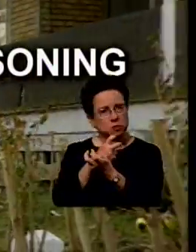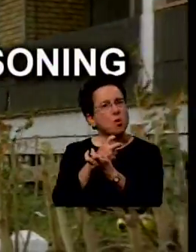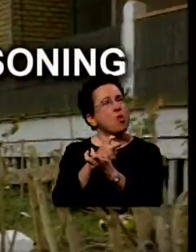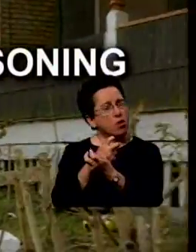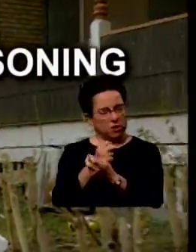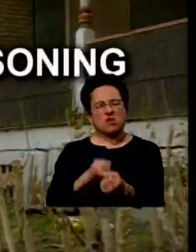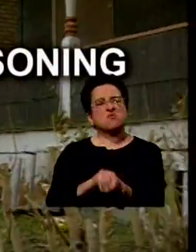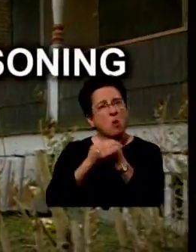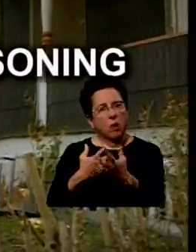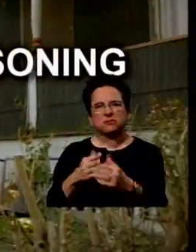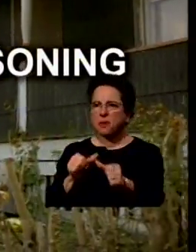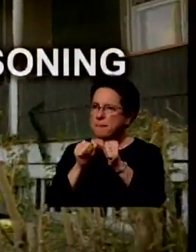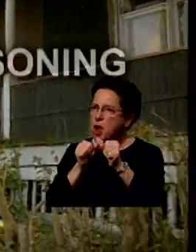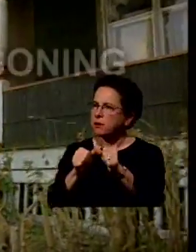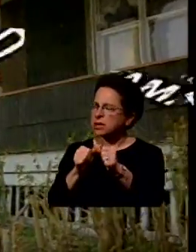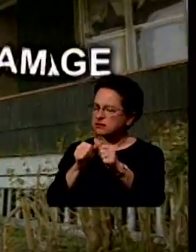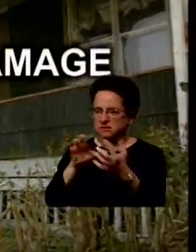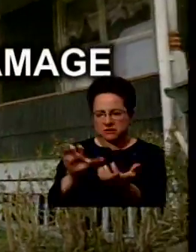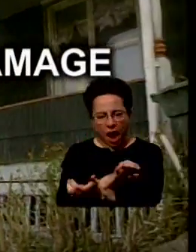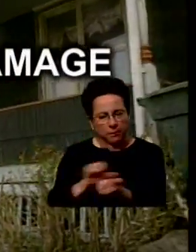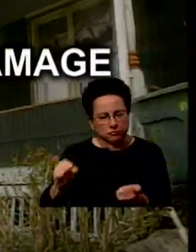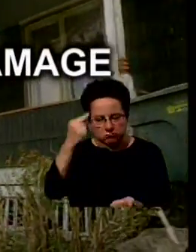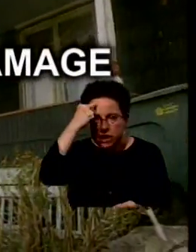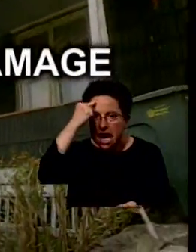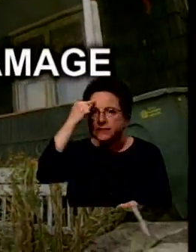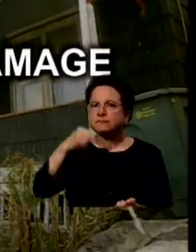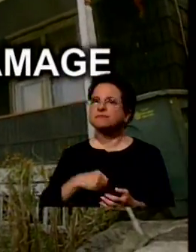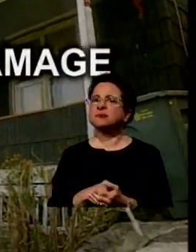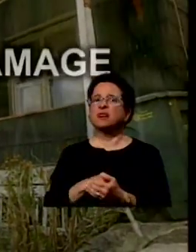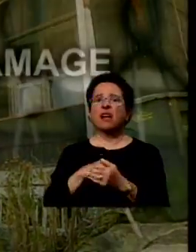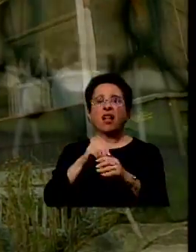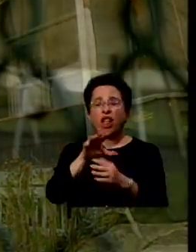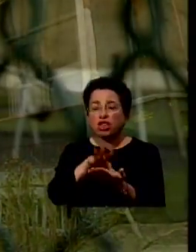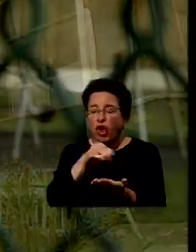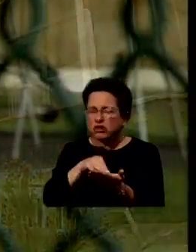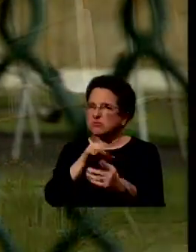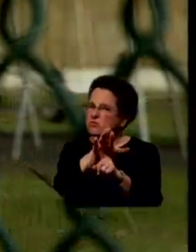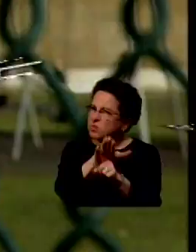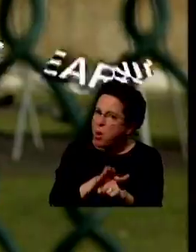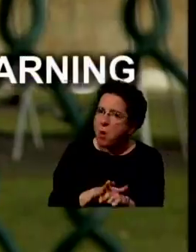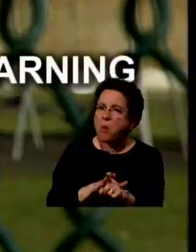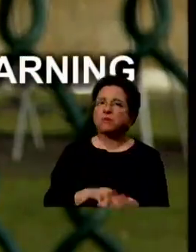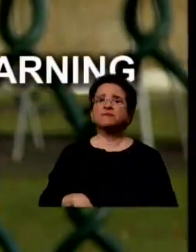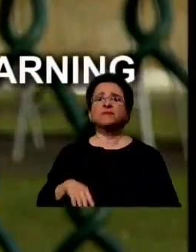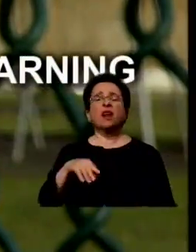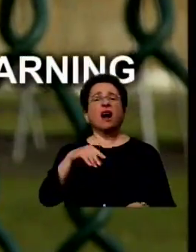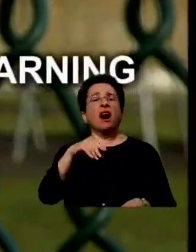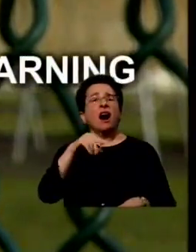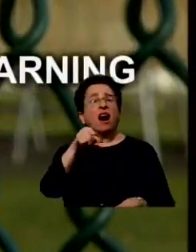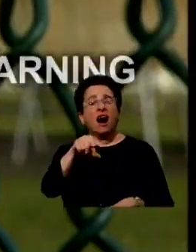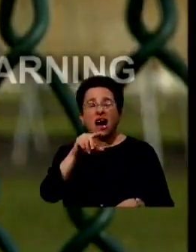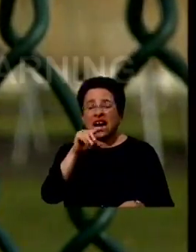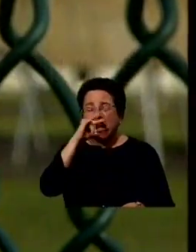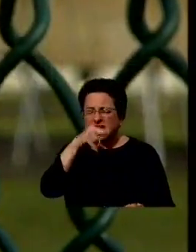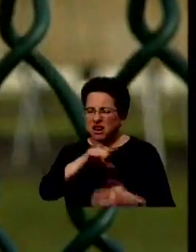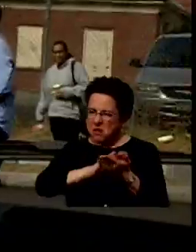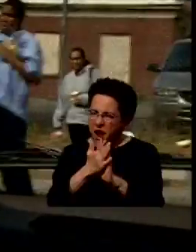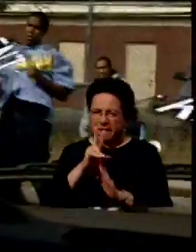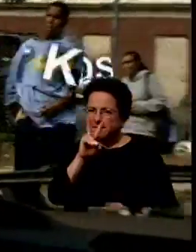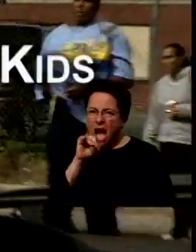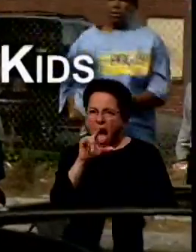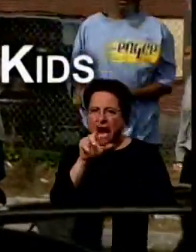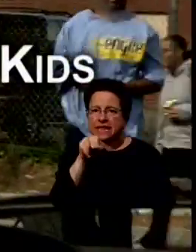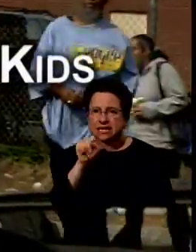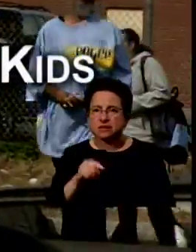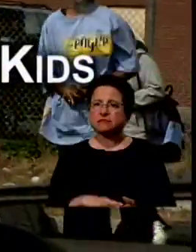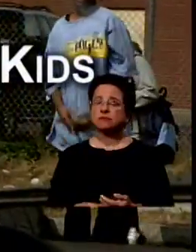Lead poisoning causes permanent brain damage, slows learning,